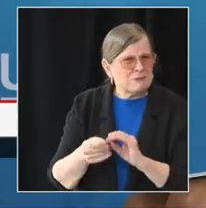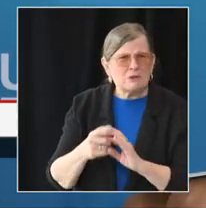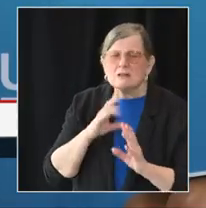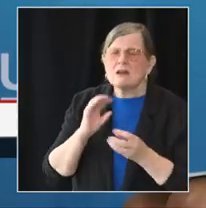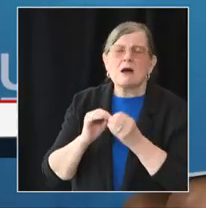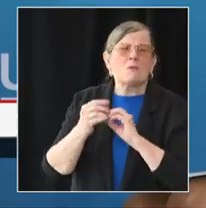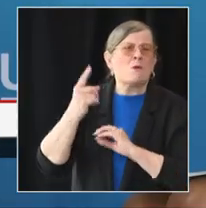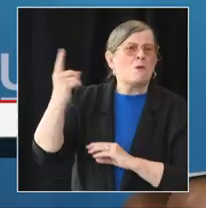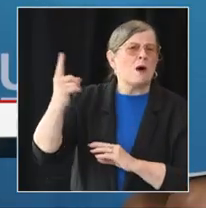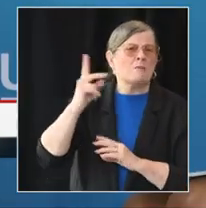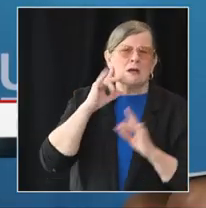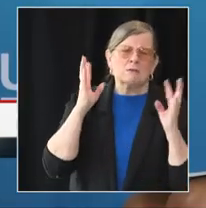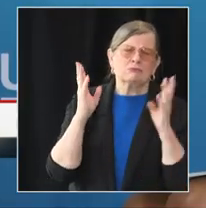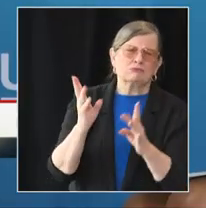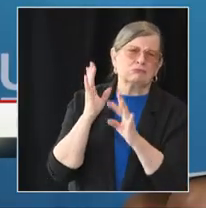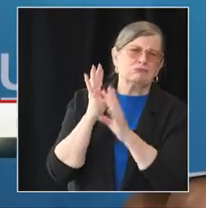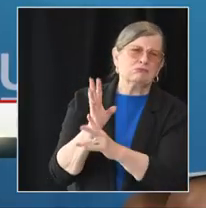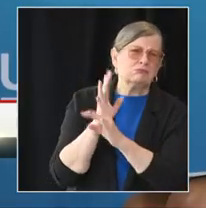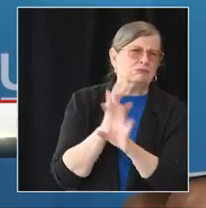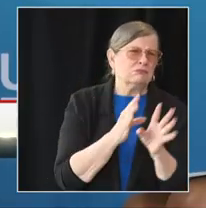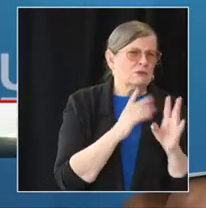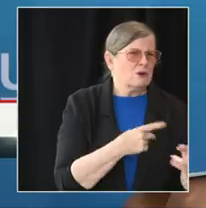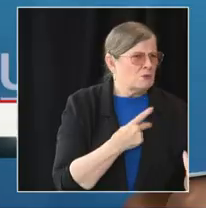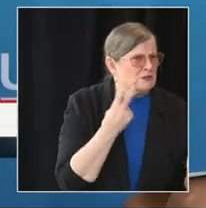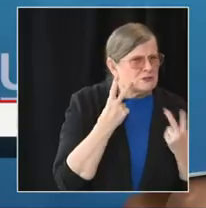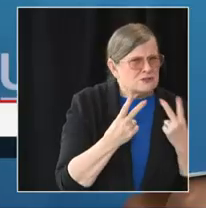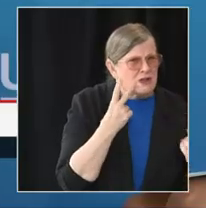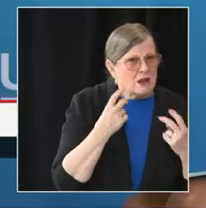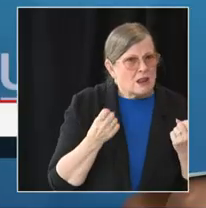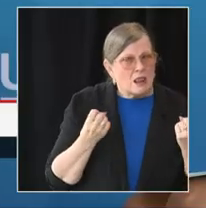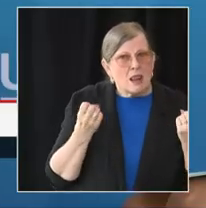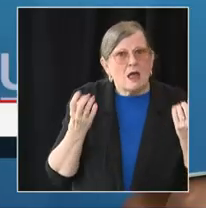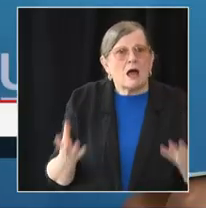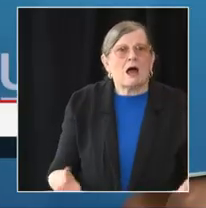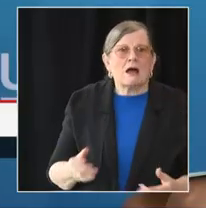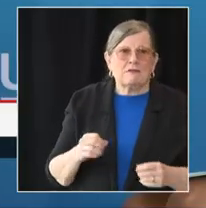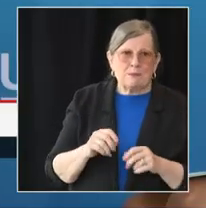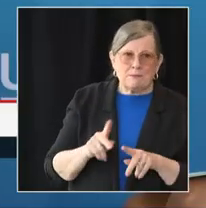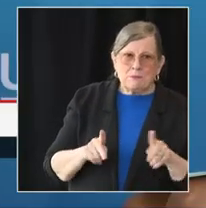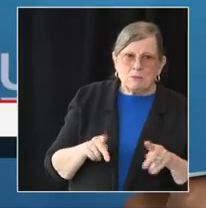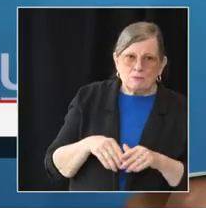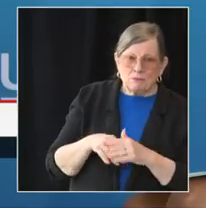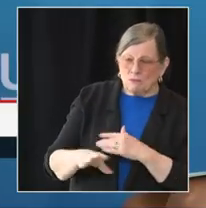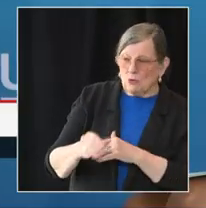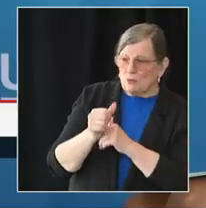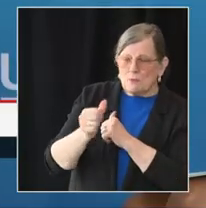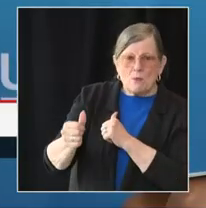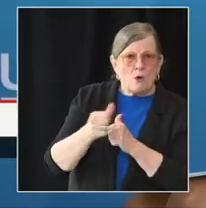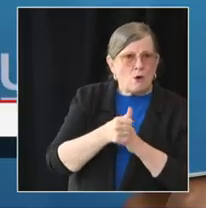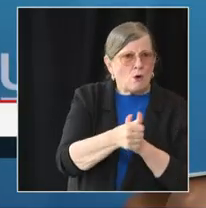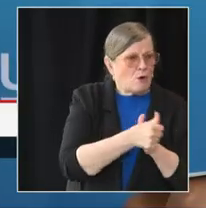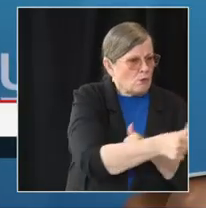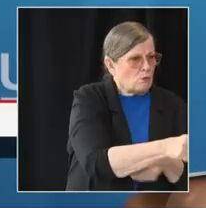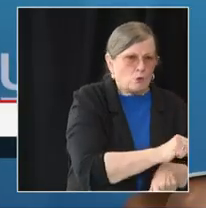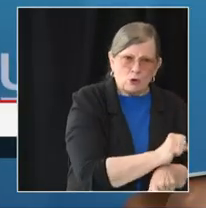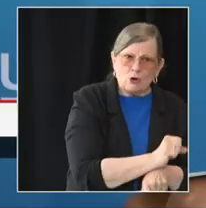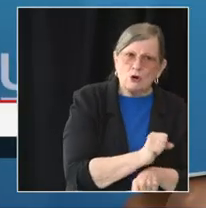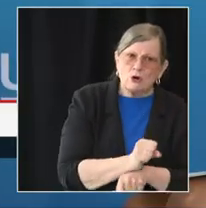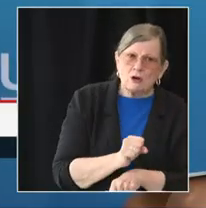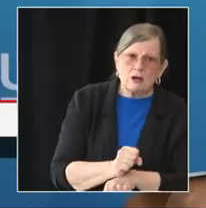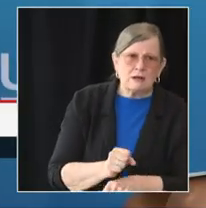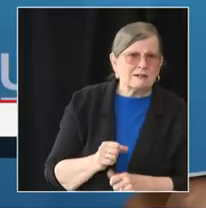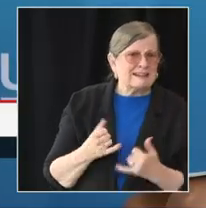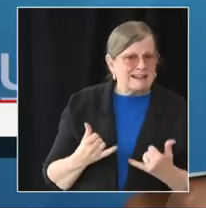the headwinds we faced caused by remote work, were also very strong. And we thought we had